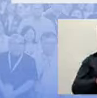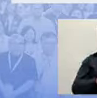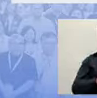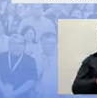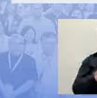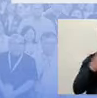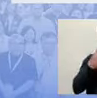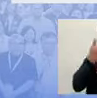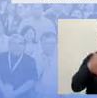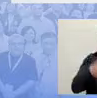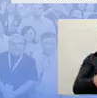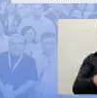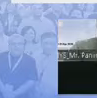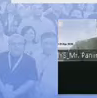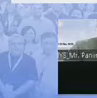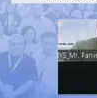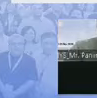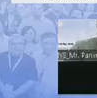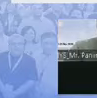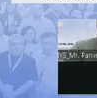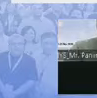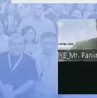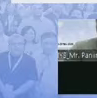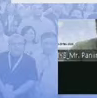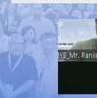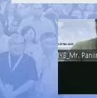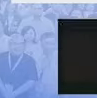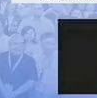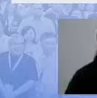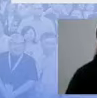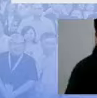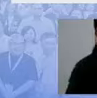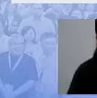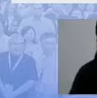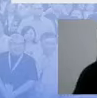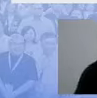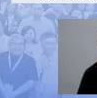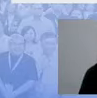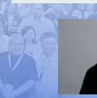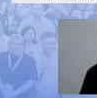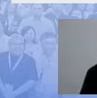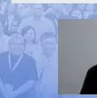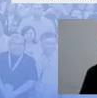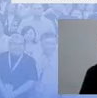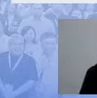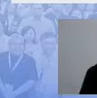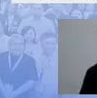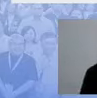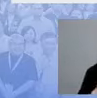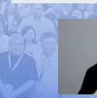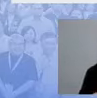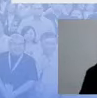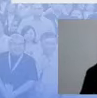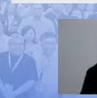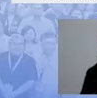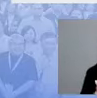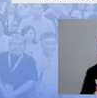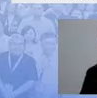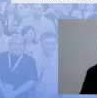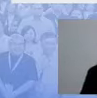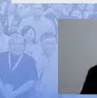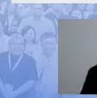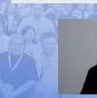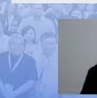slide, I'll be actually jumping on, okay, from the local need that was recorded